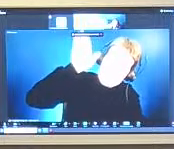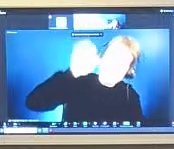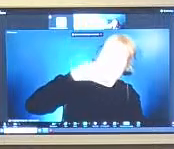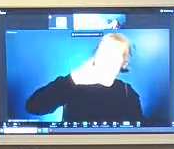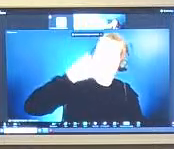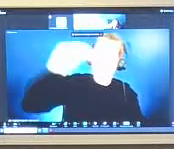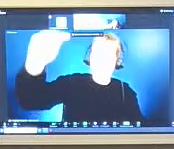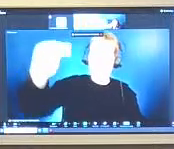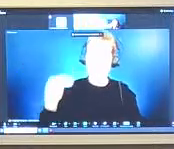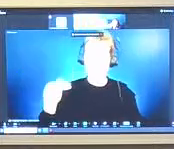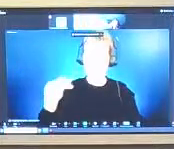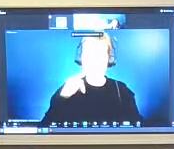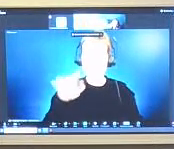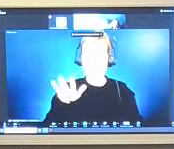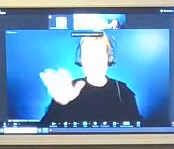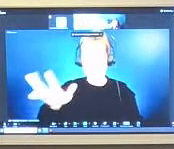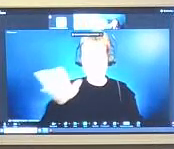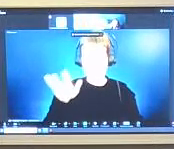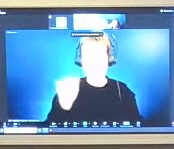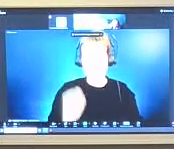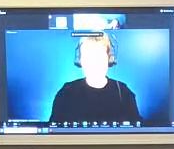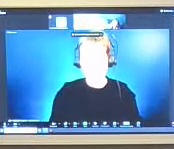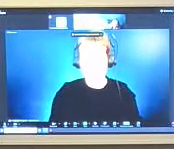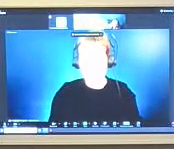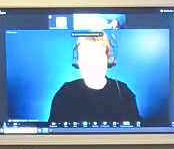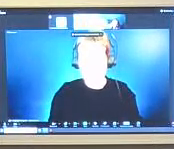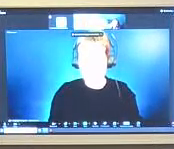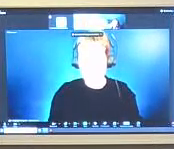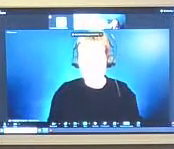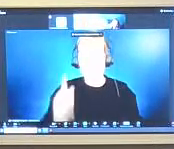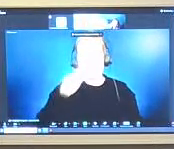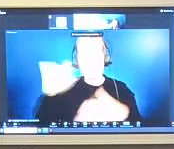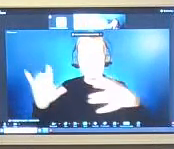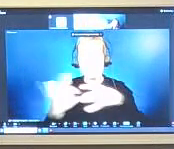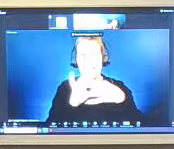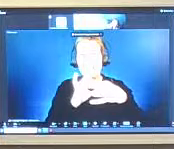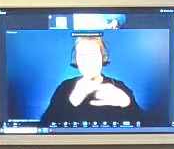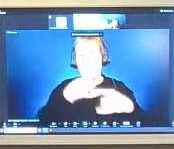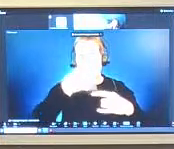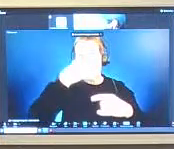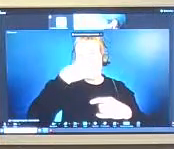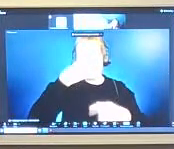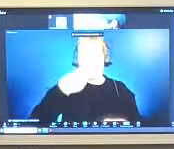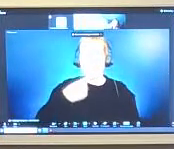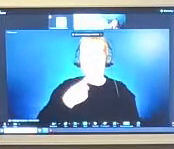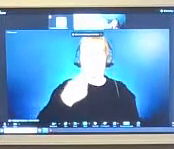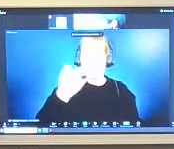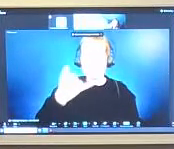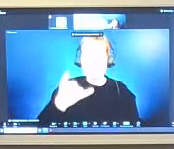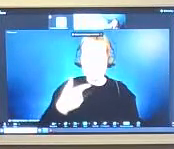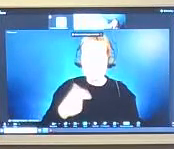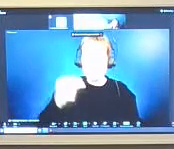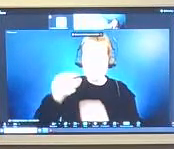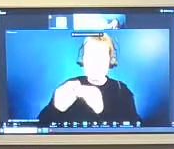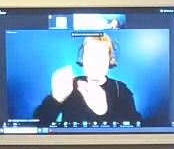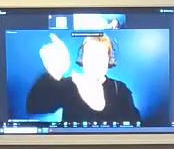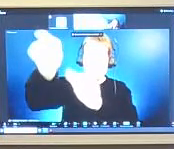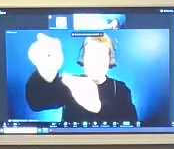I it. think it's connected to the traffic light pole right now. But if it could be moved out a little bit, that would be